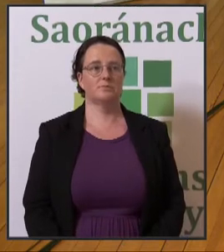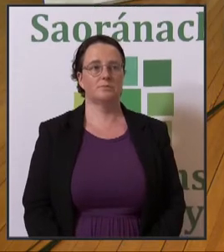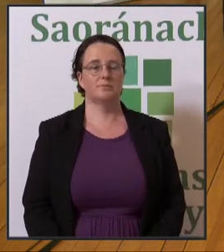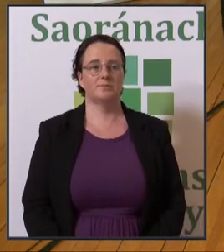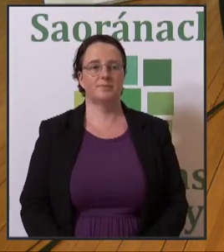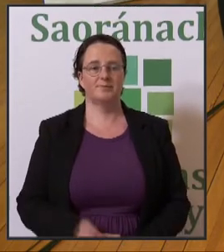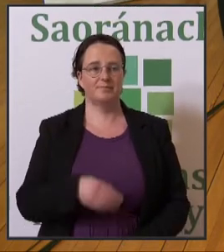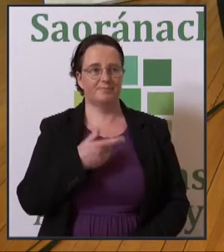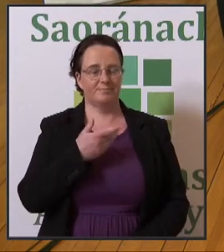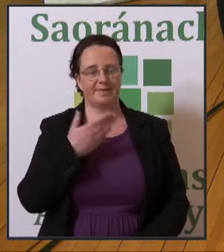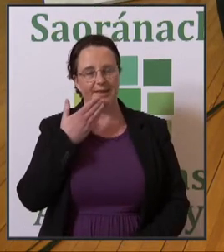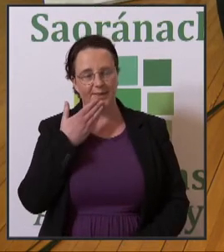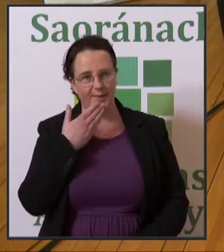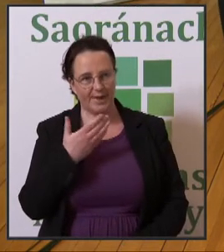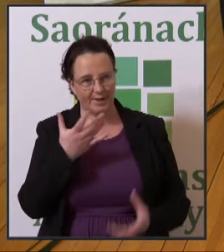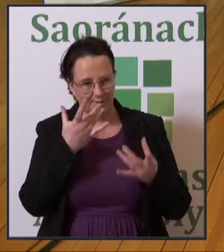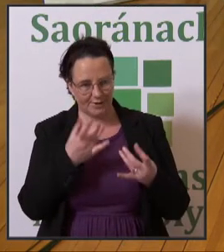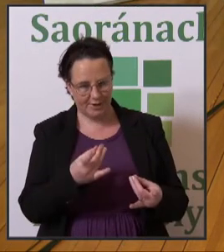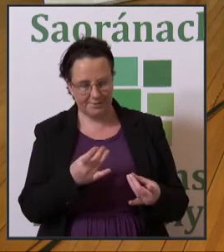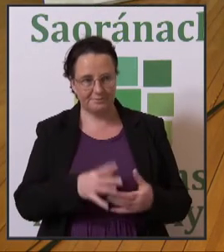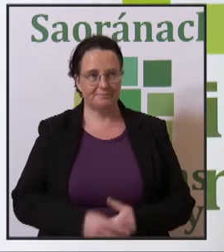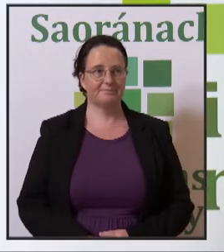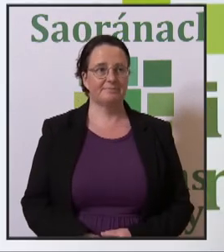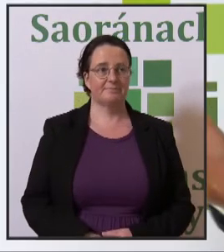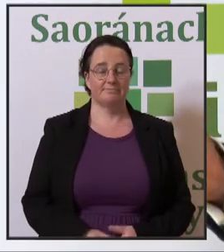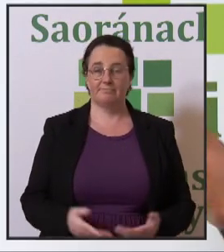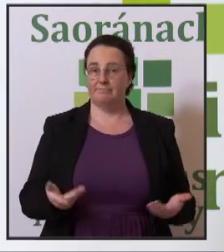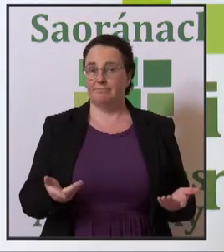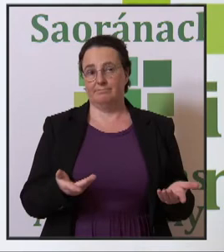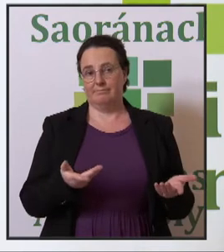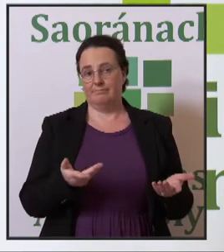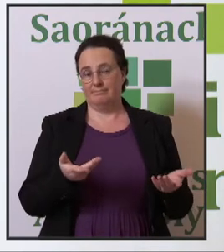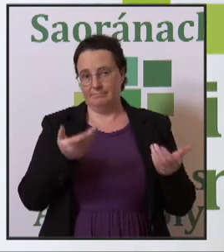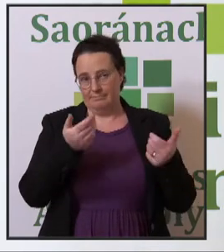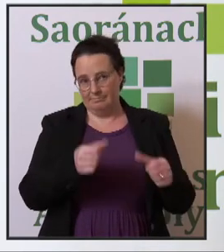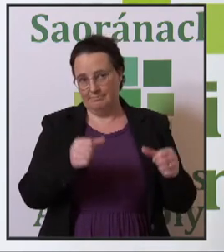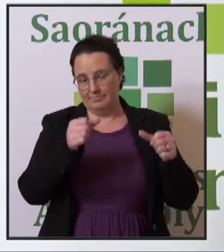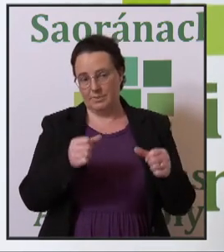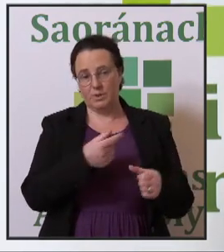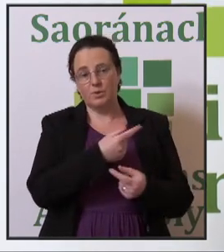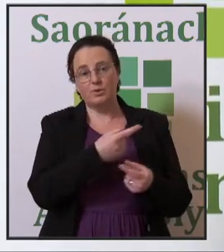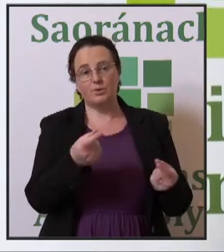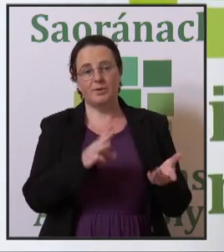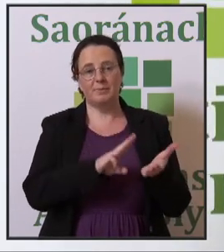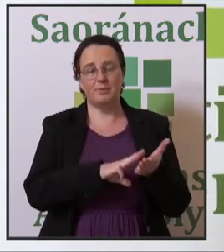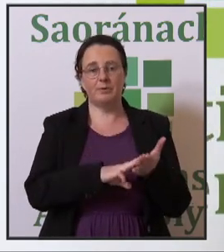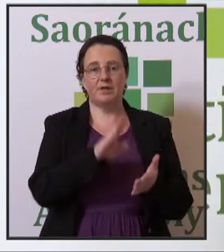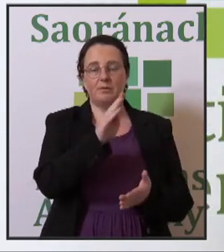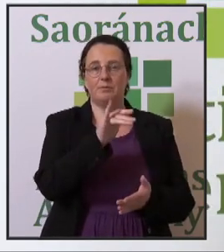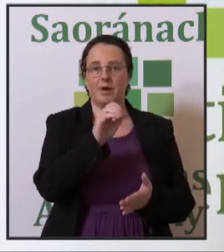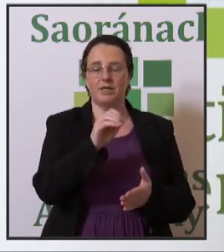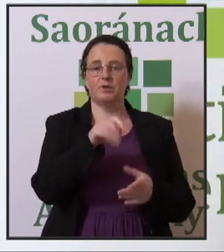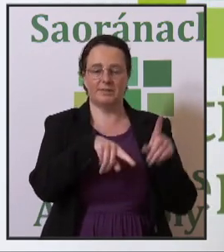Gromia Mahagat Kahirlach. So, there you have it. Those of you members of the Biodiversity